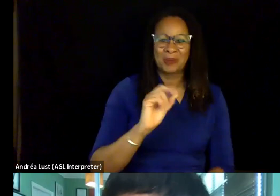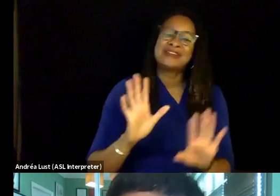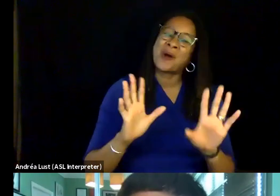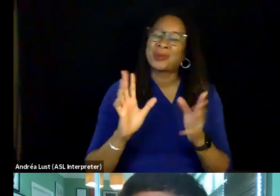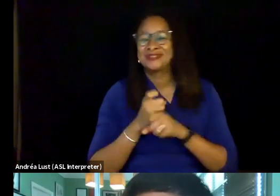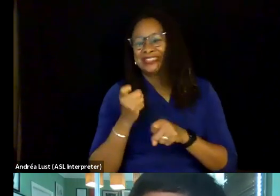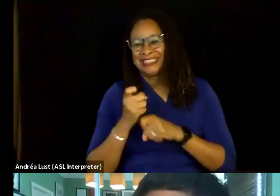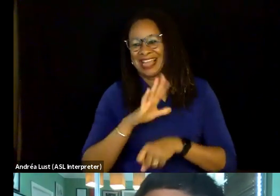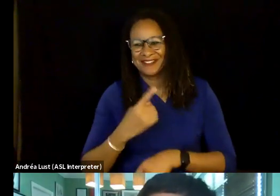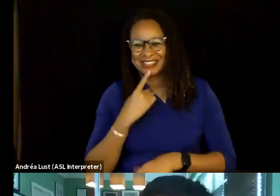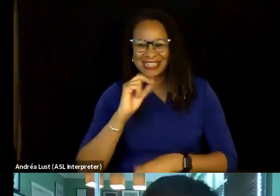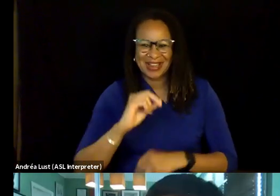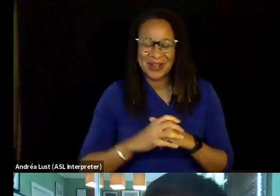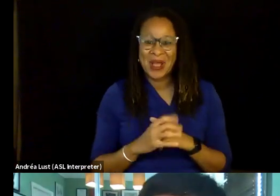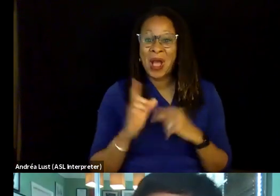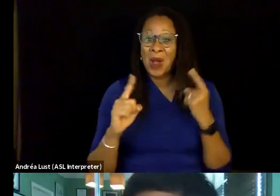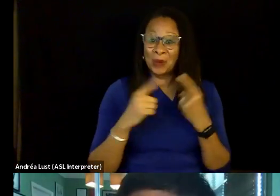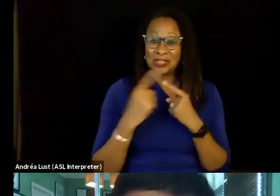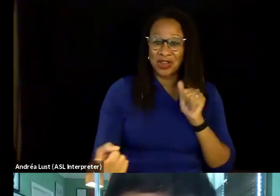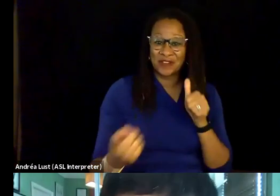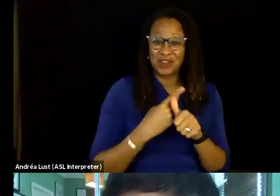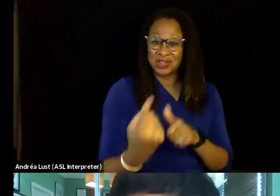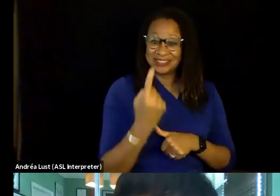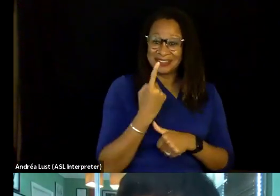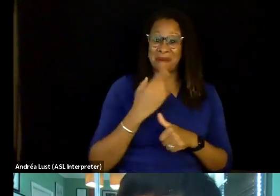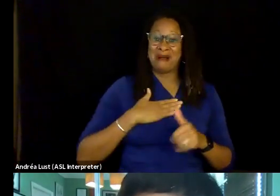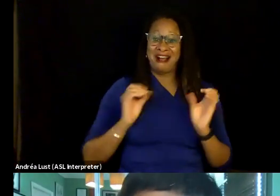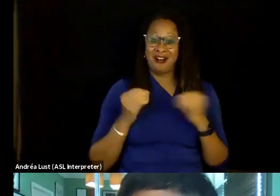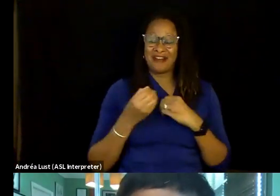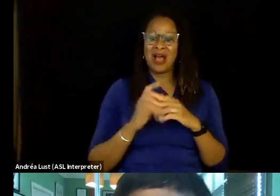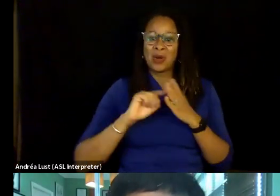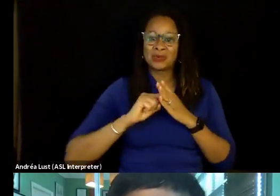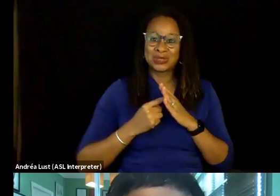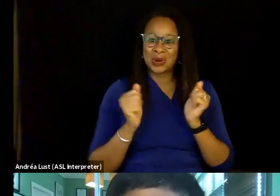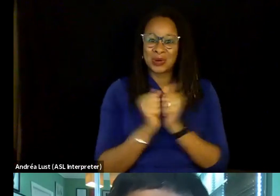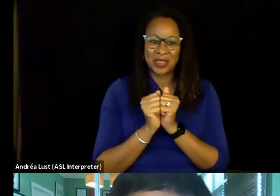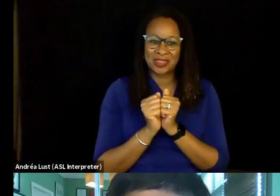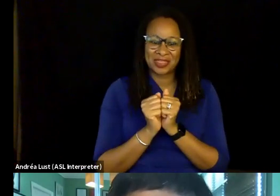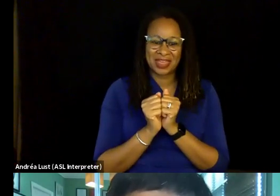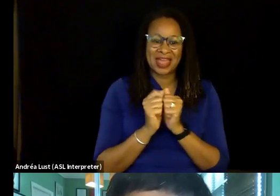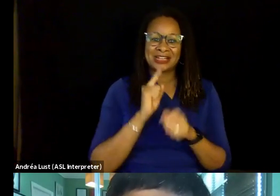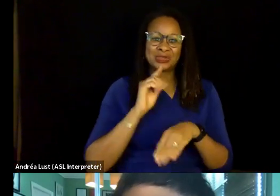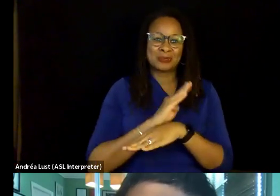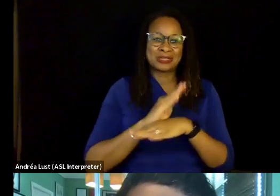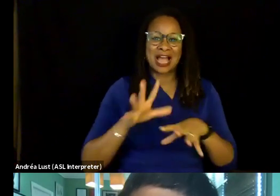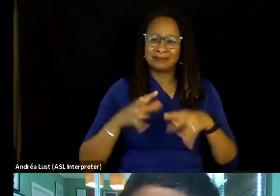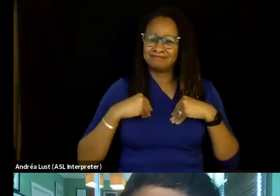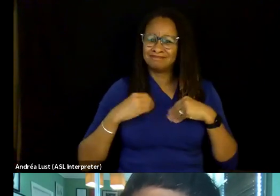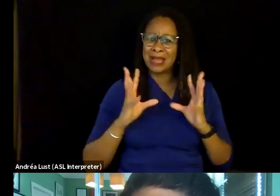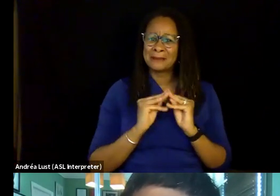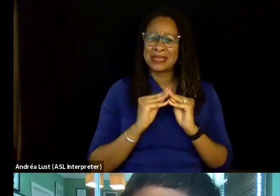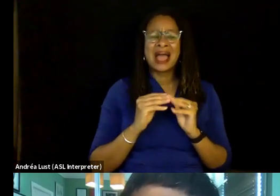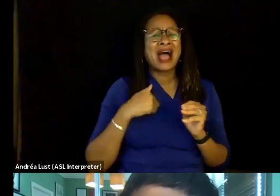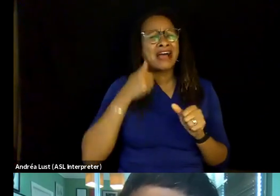say no. When she first came to my office, we started with. I actually took the meeting because I was like, oh yeah,